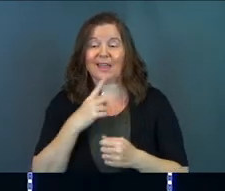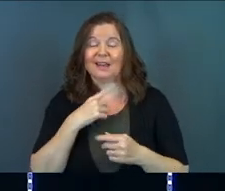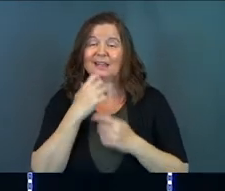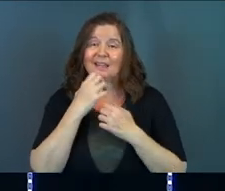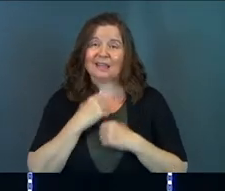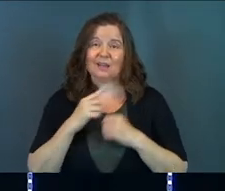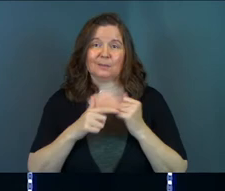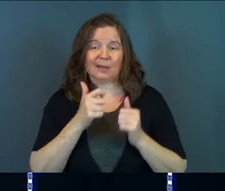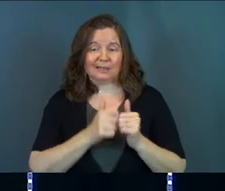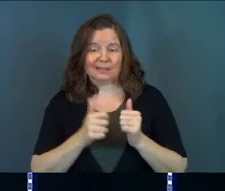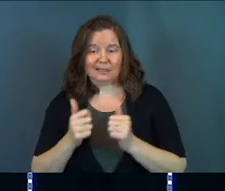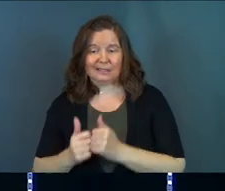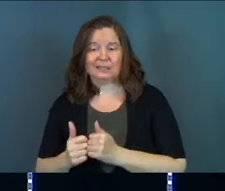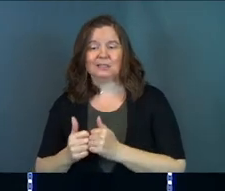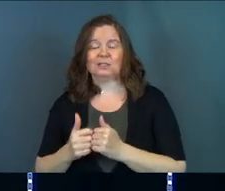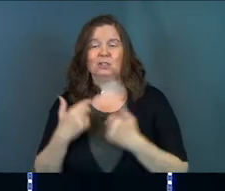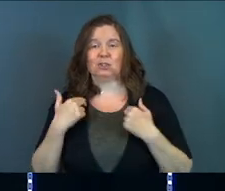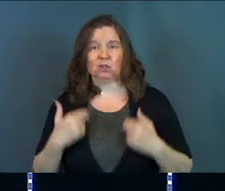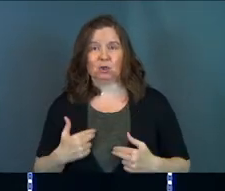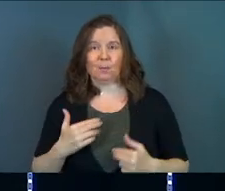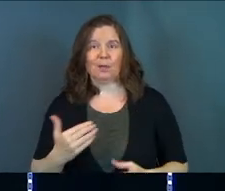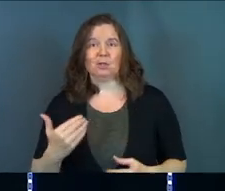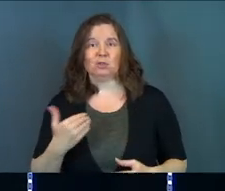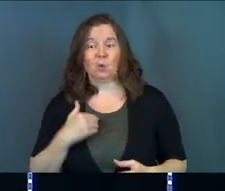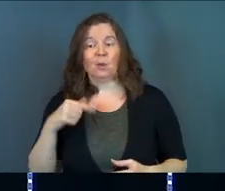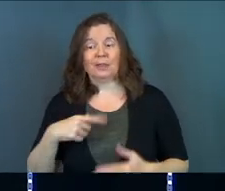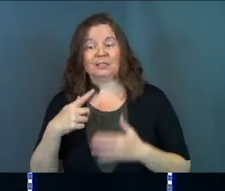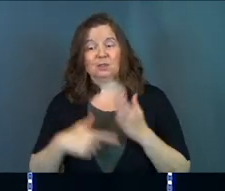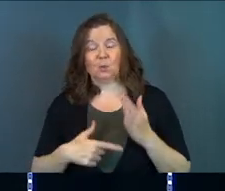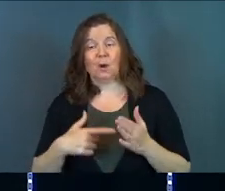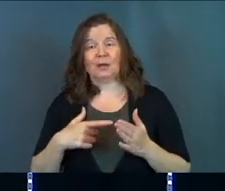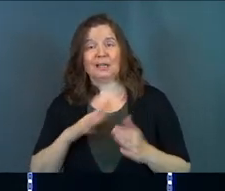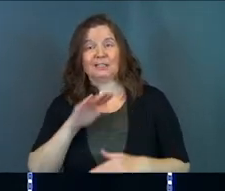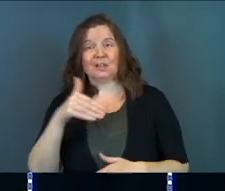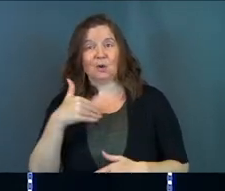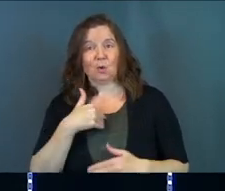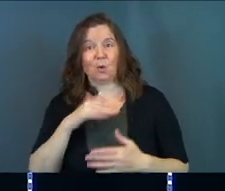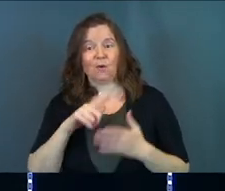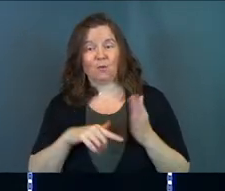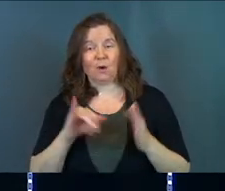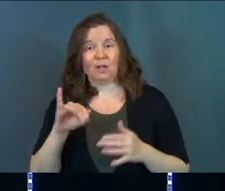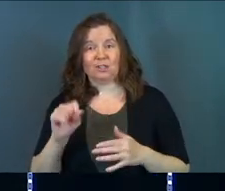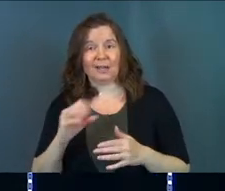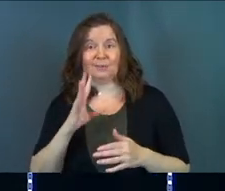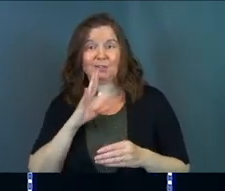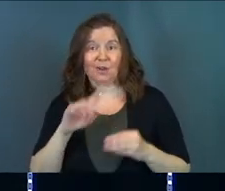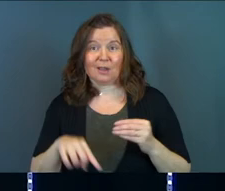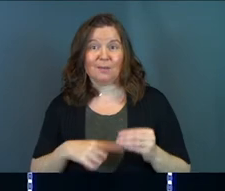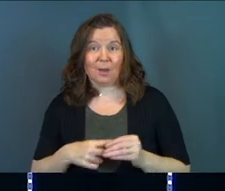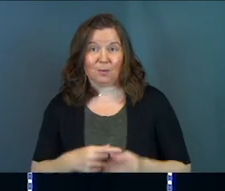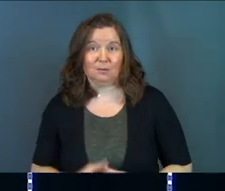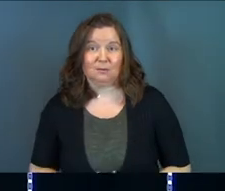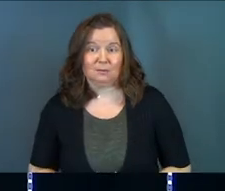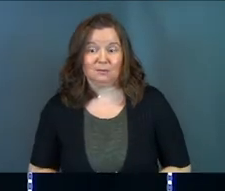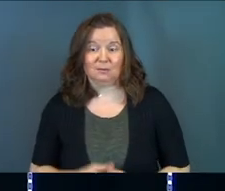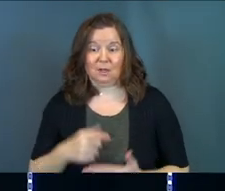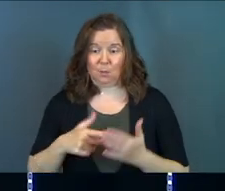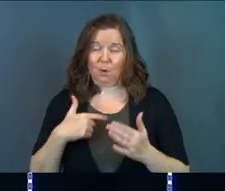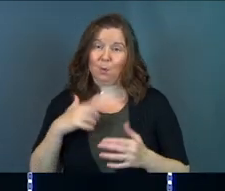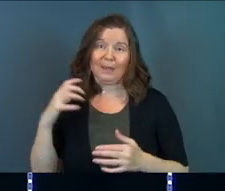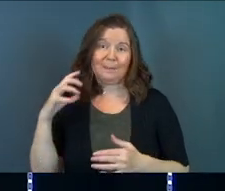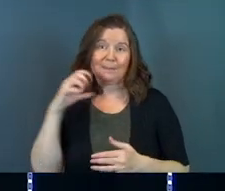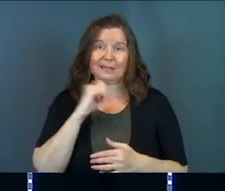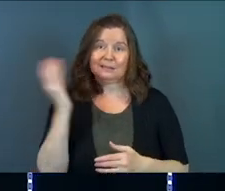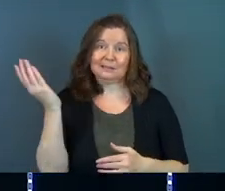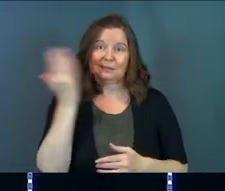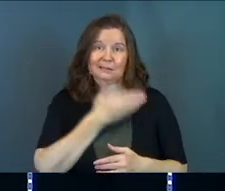he cares about every single human soul. This is what it's the core of what James is talking about. This is what we